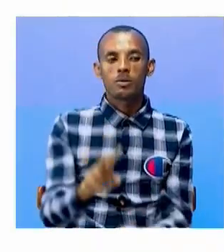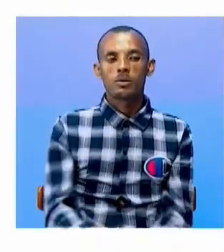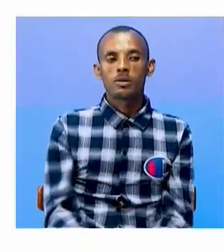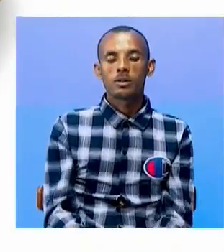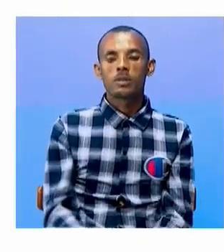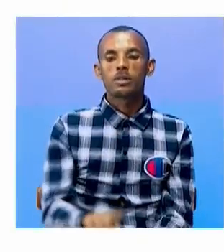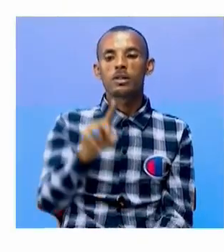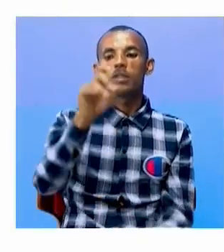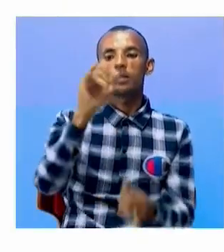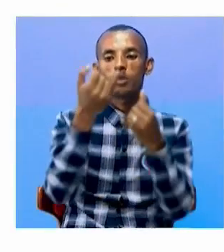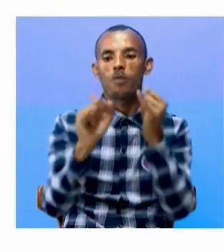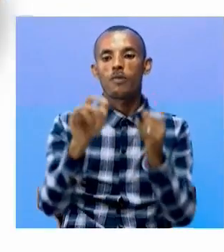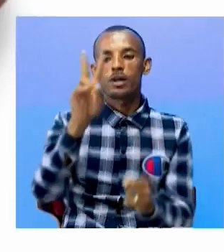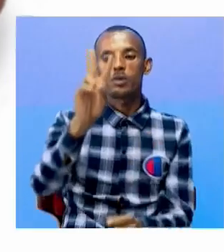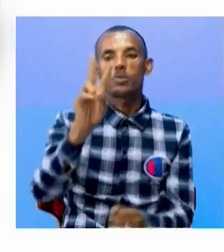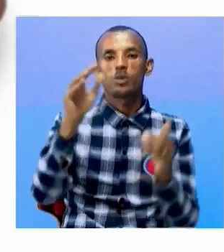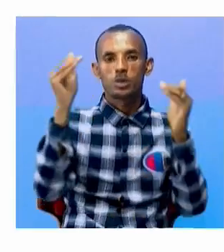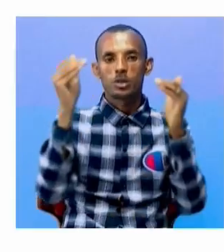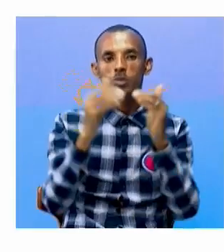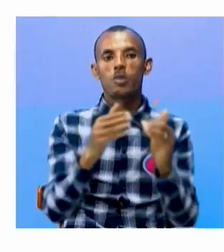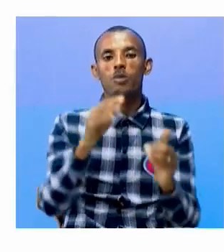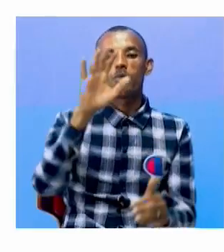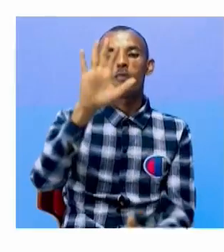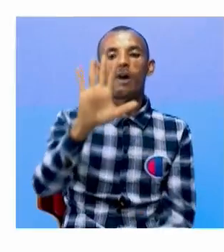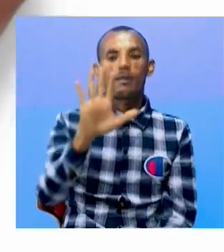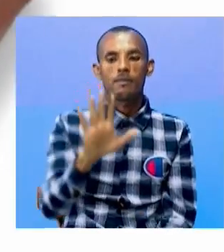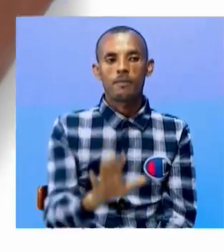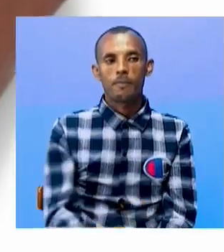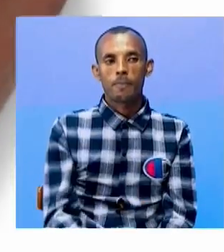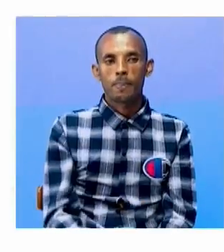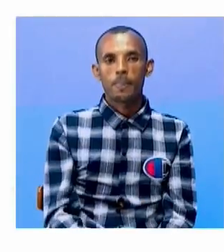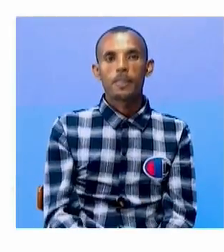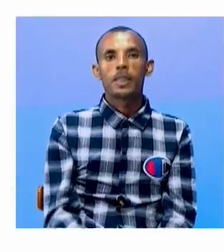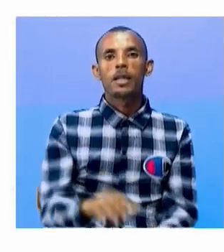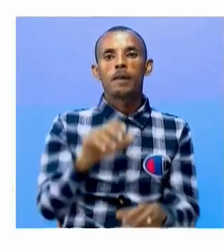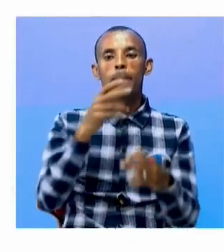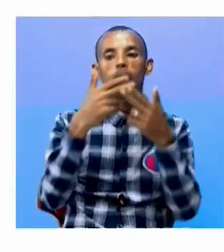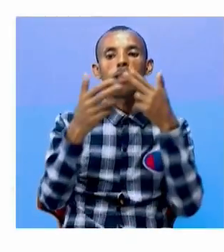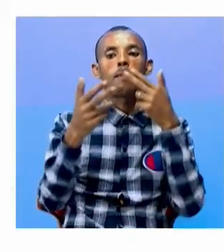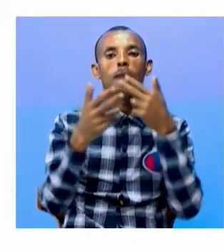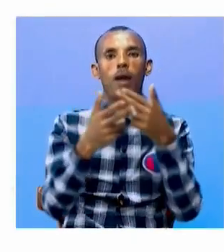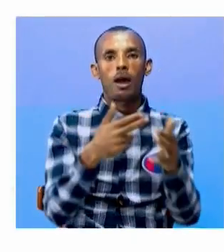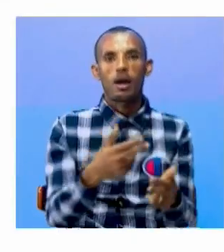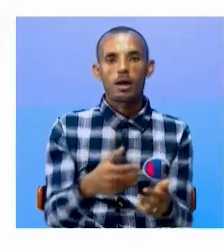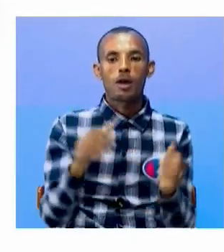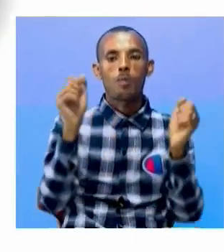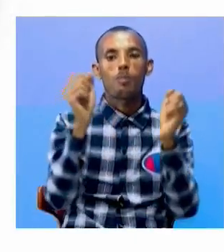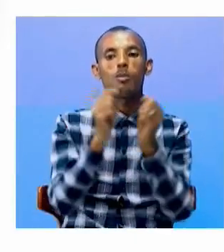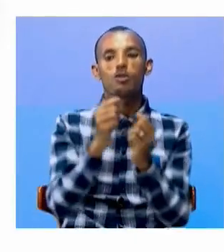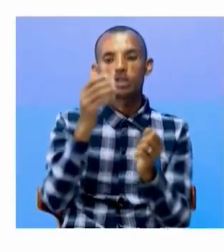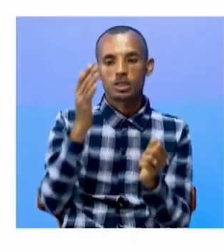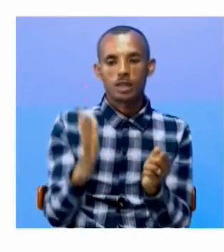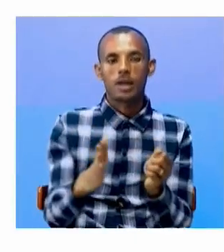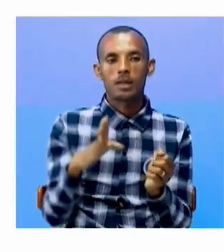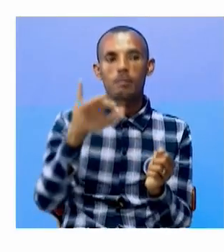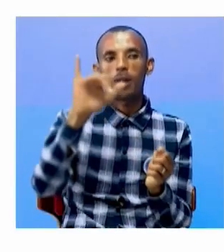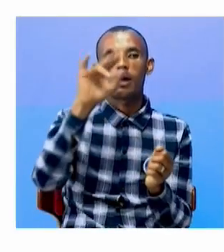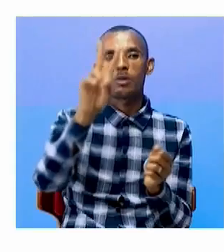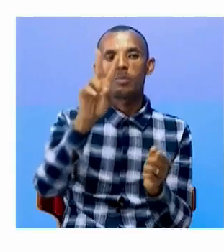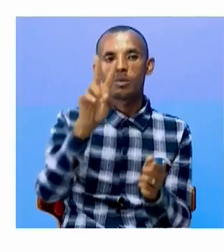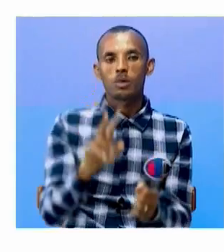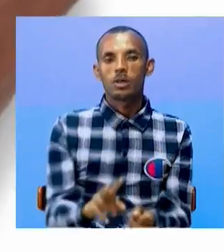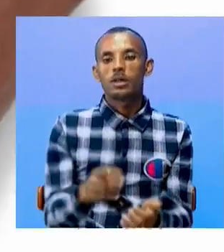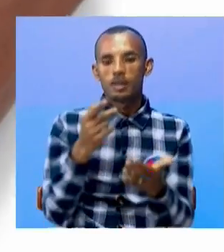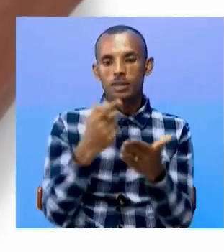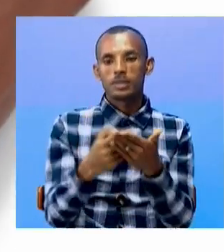X over 2 is equal to 5. So multiply both sides by 2.